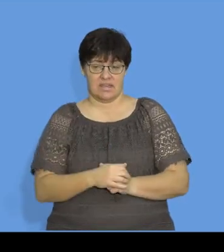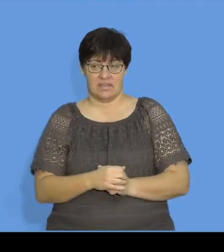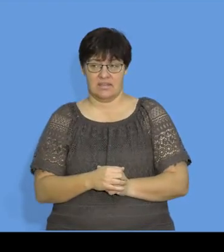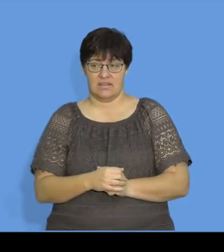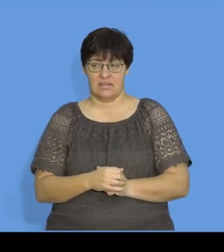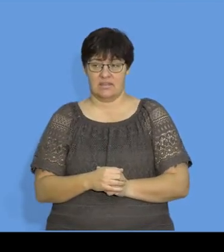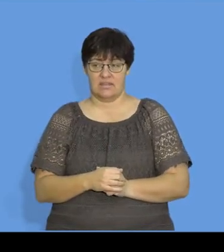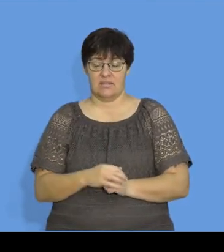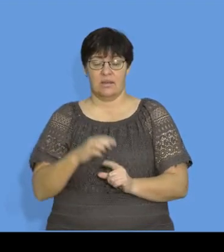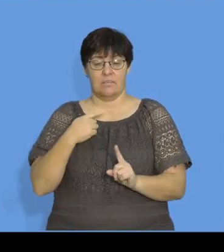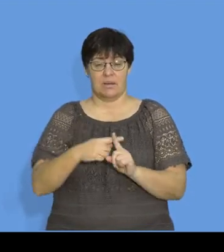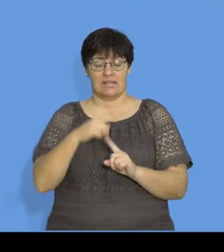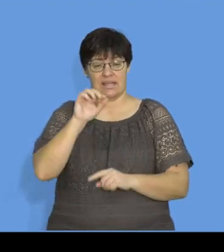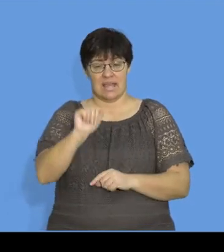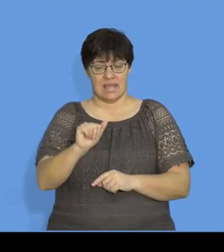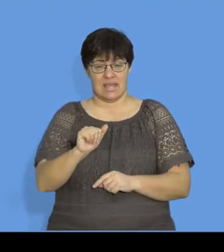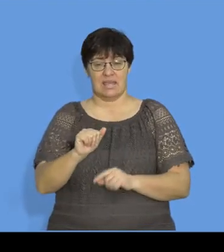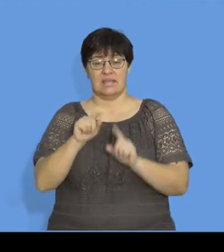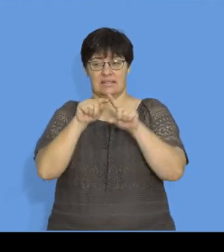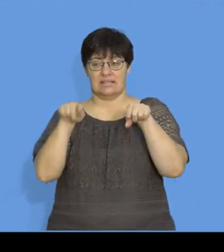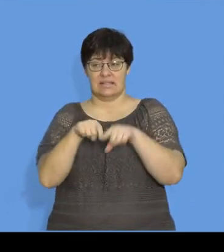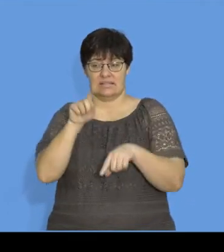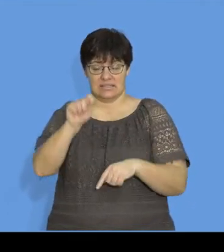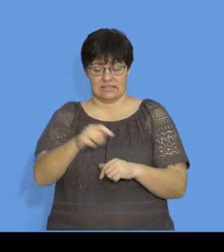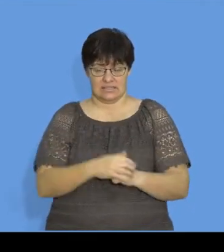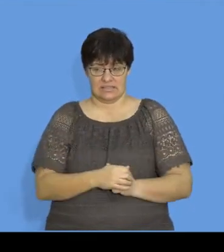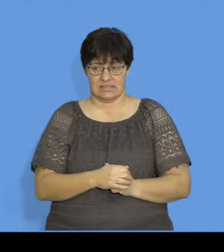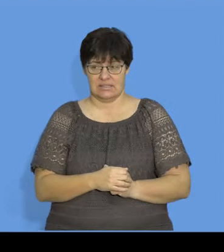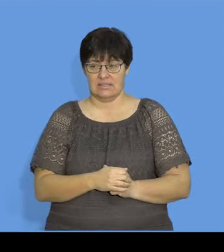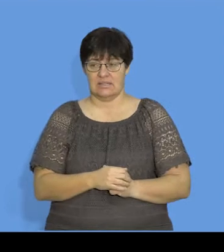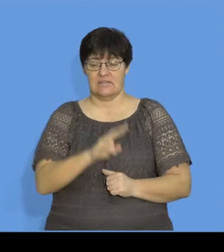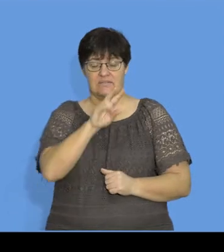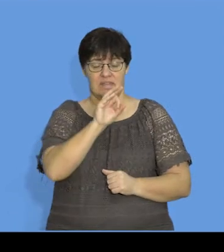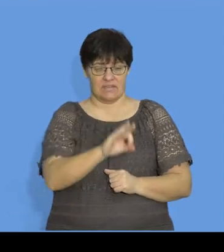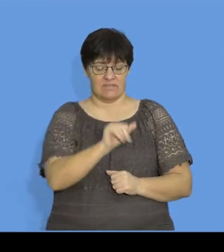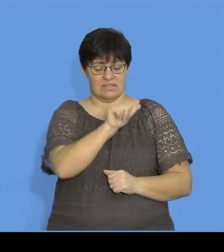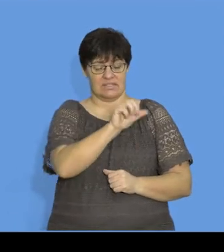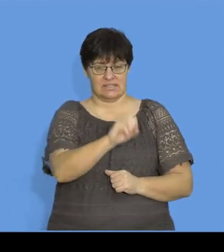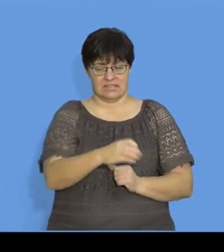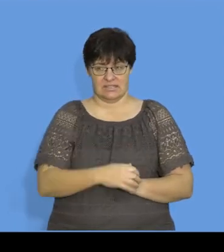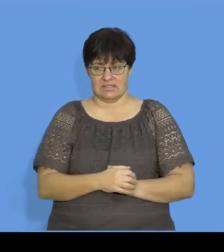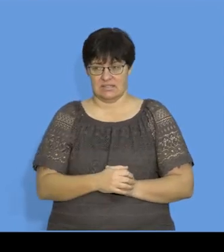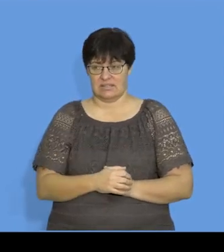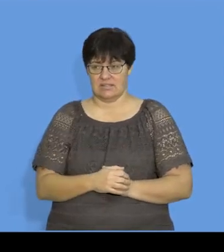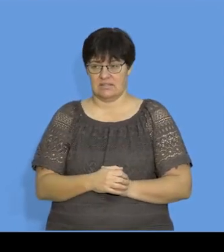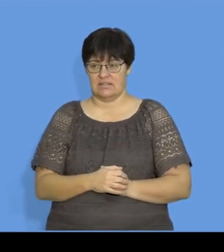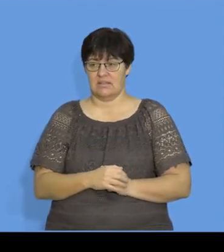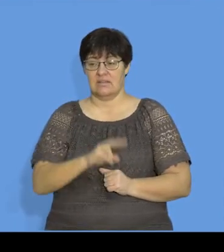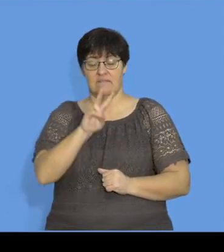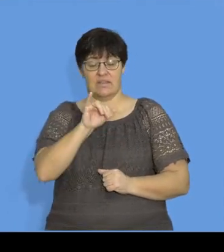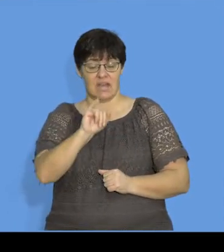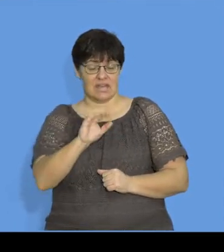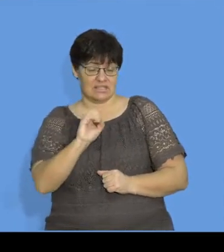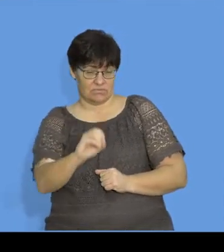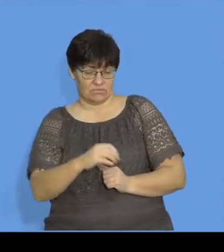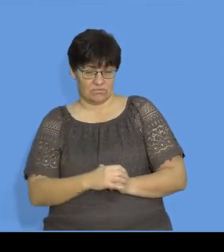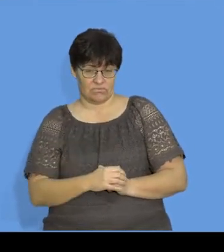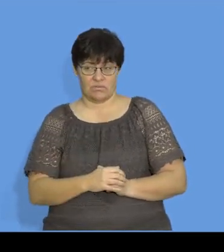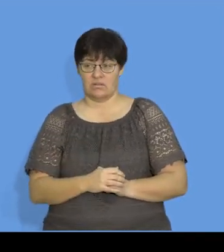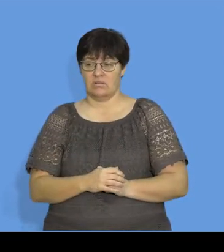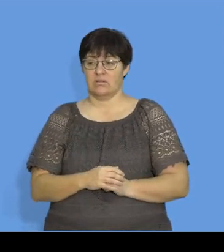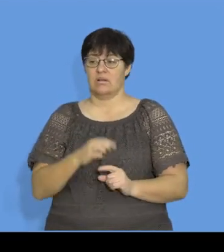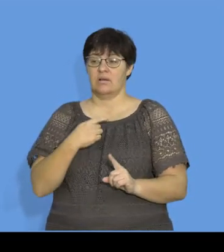Vi plus A delta t. Vf is 60. Vi is